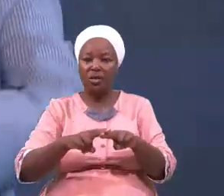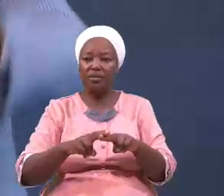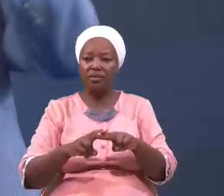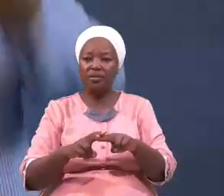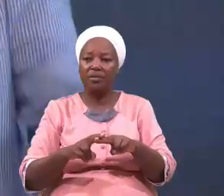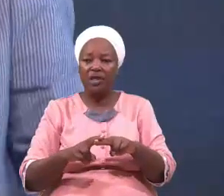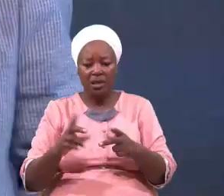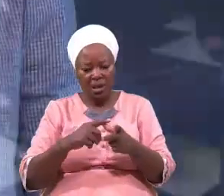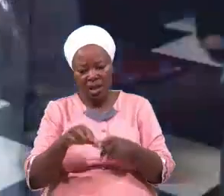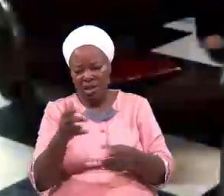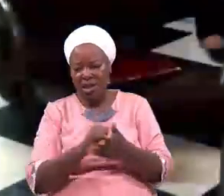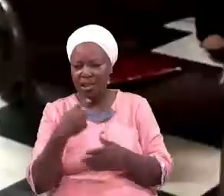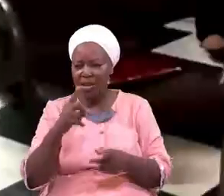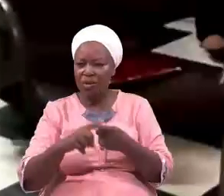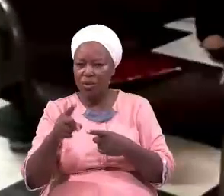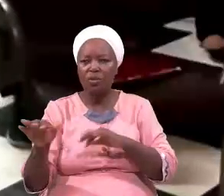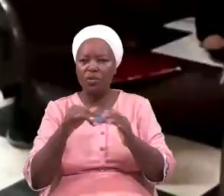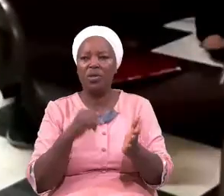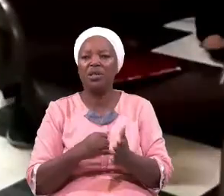Whatsoever it says unto you, do it.